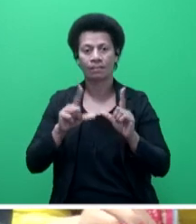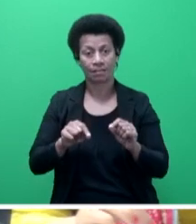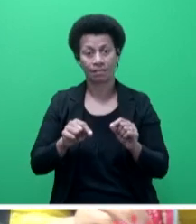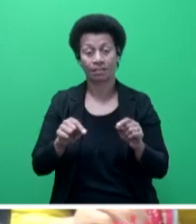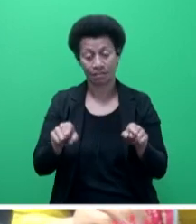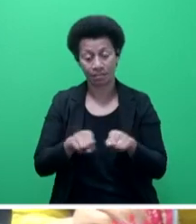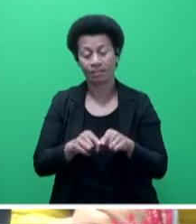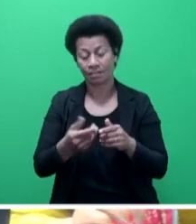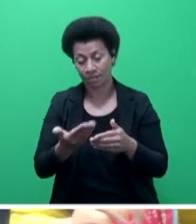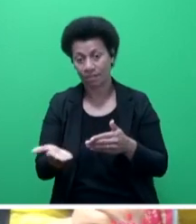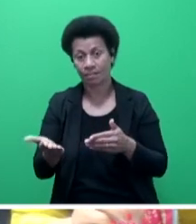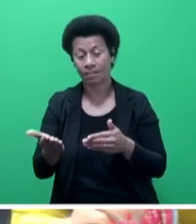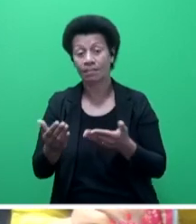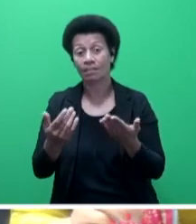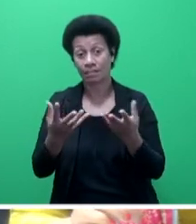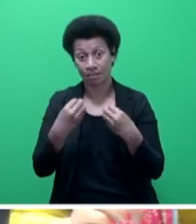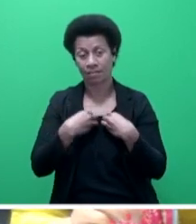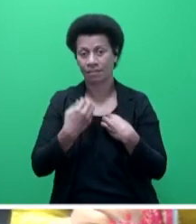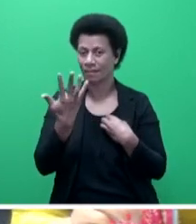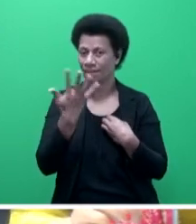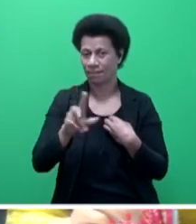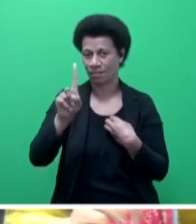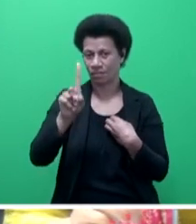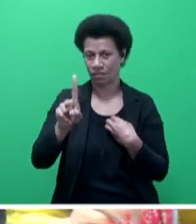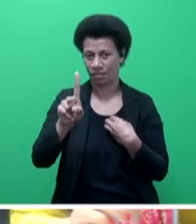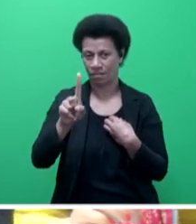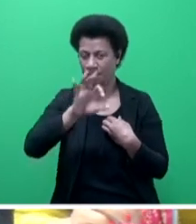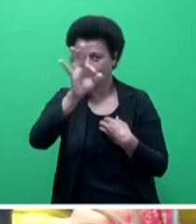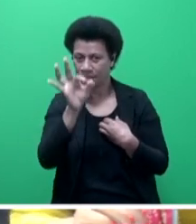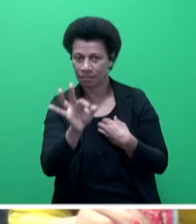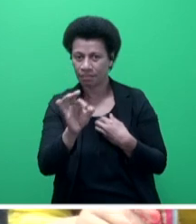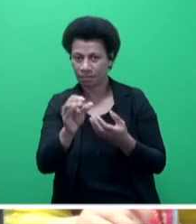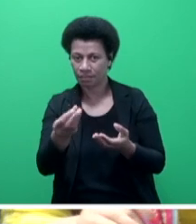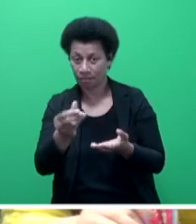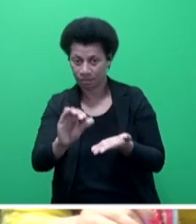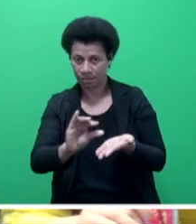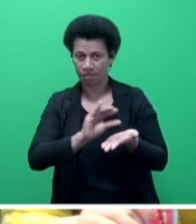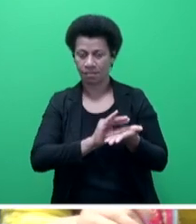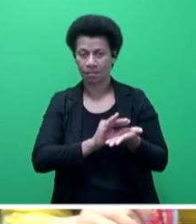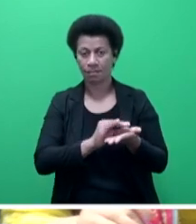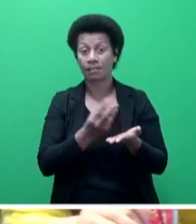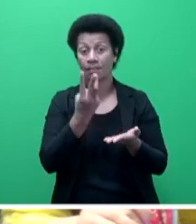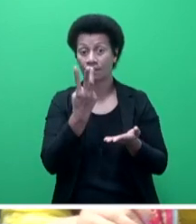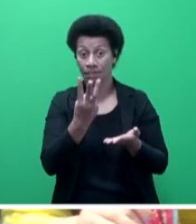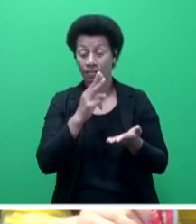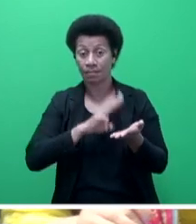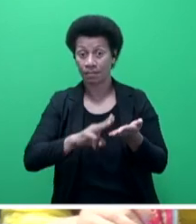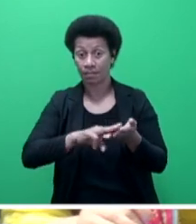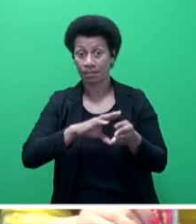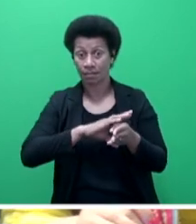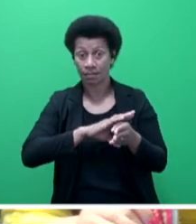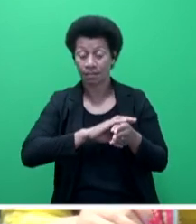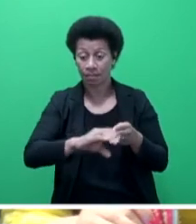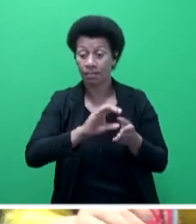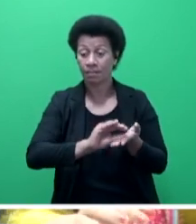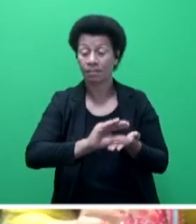a result of which we'll get 51% of Counter Ruck. We've already disbursed $3 million. The second lot of the $3 million